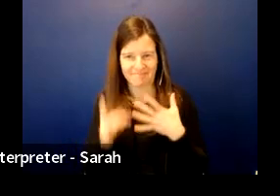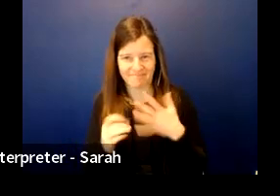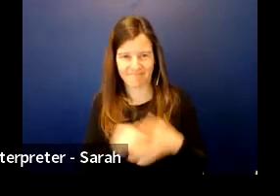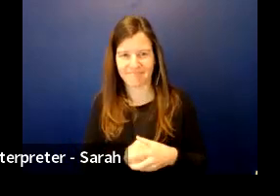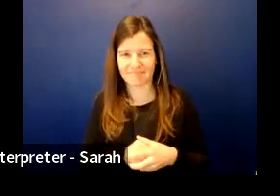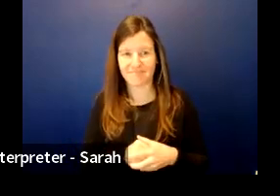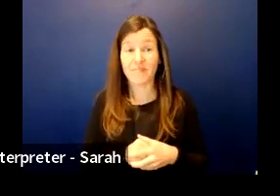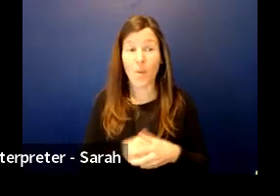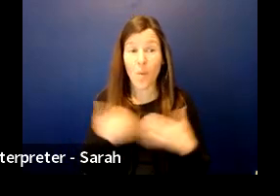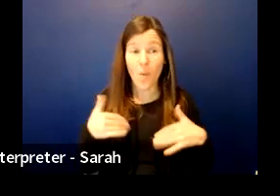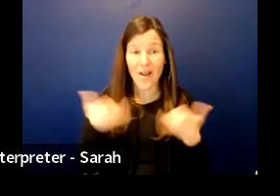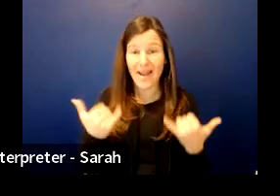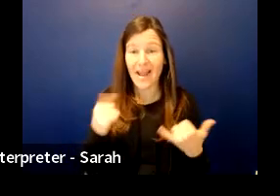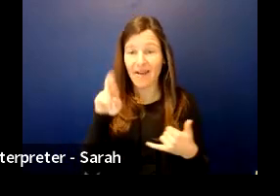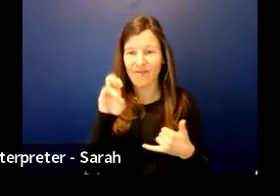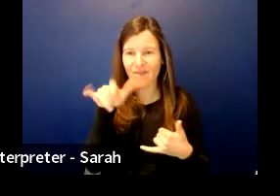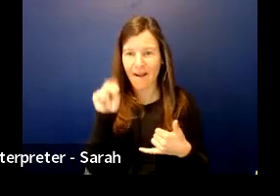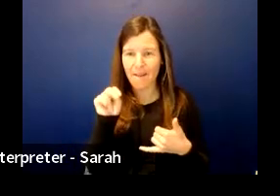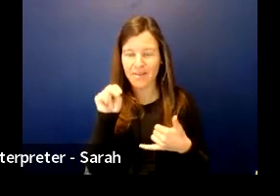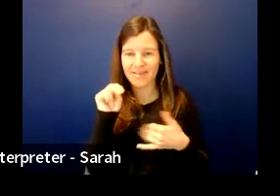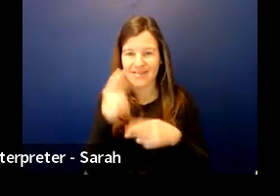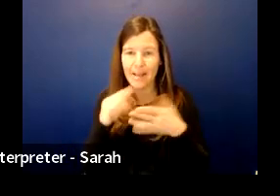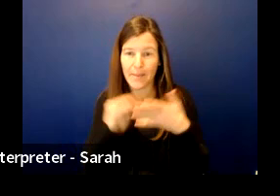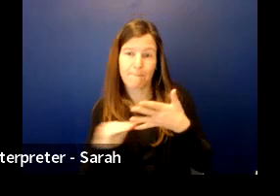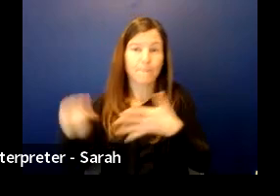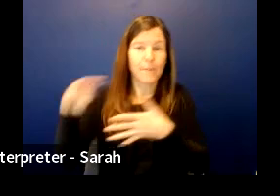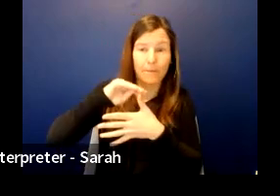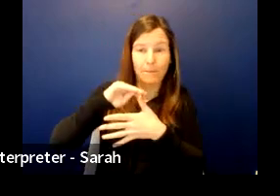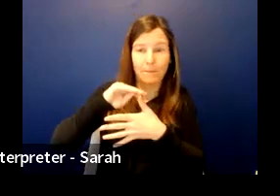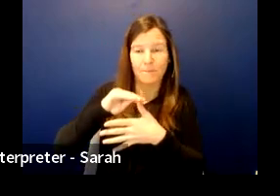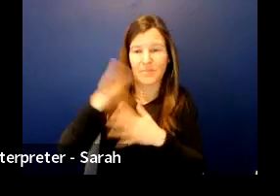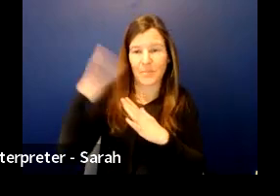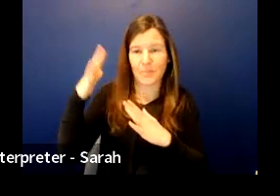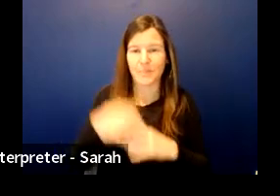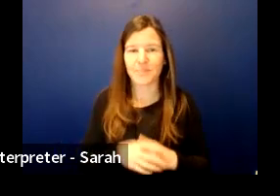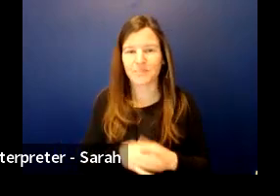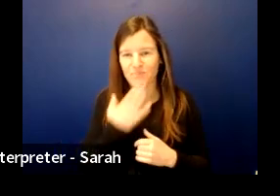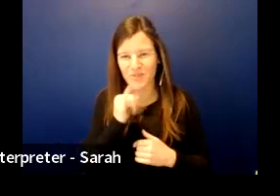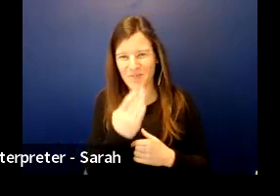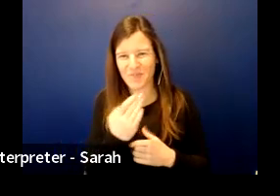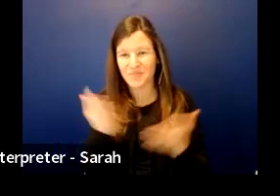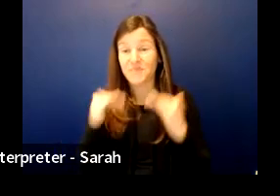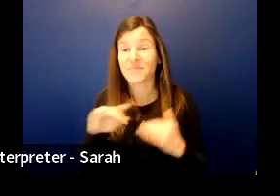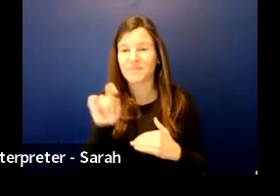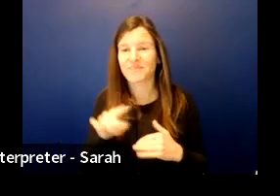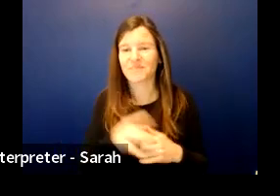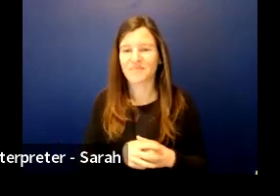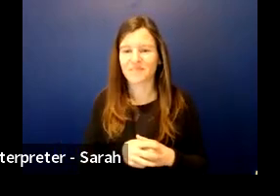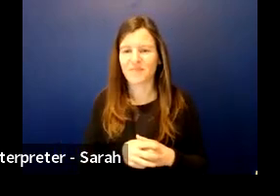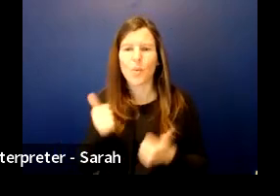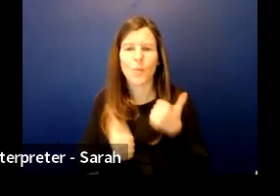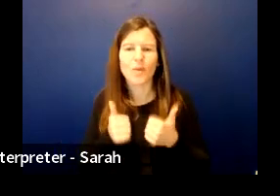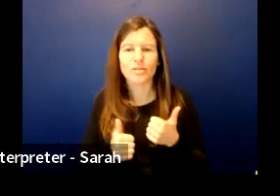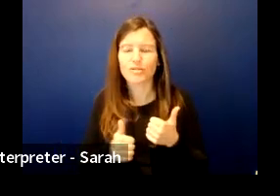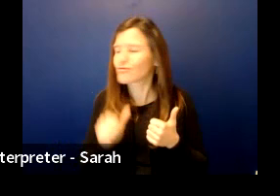Oh, Robin's now at the top of the leaderboard. Good job, Robin. Next quiz question. Which of the following is not